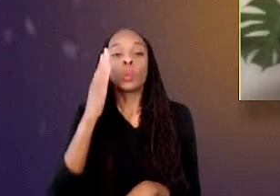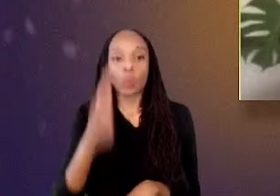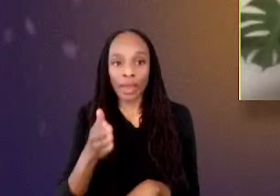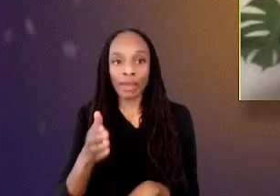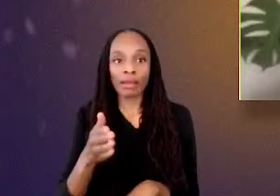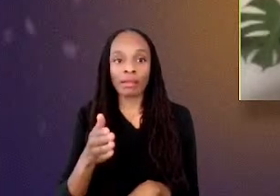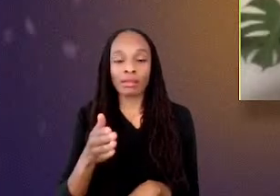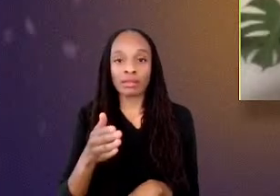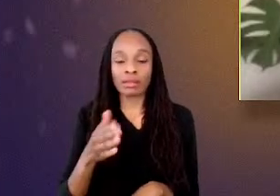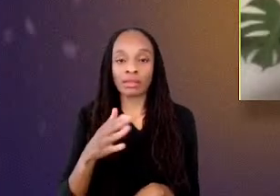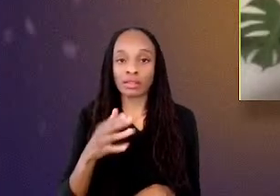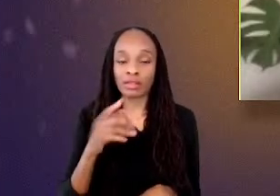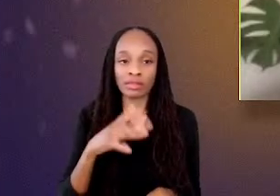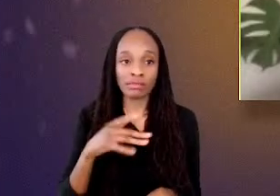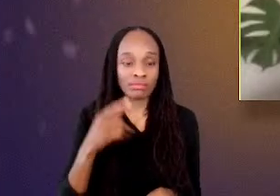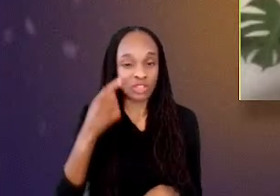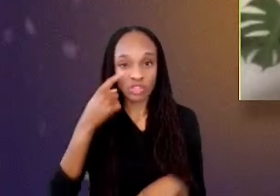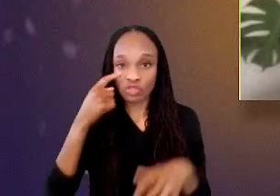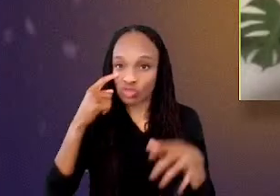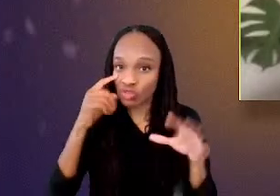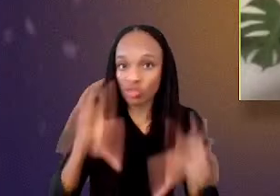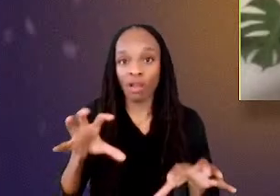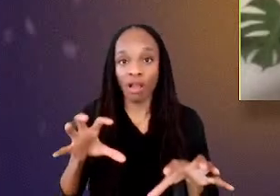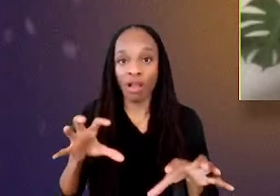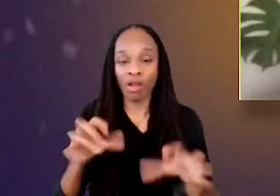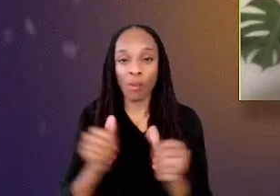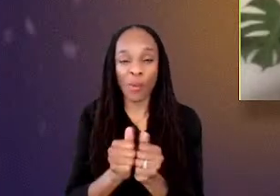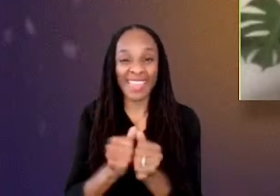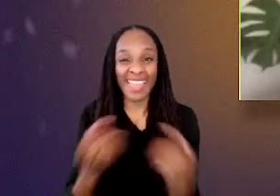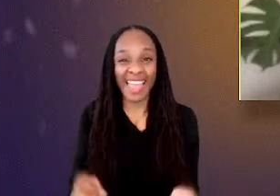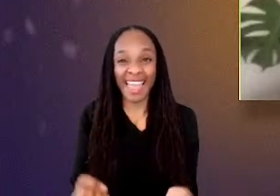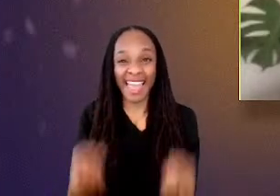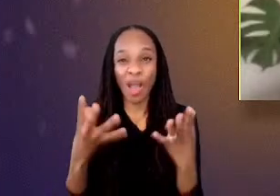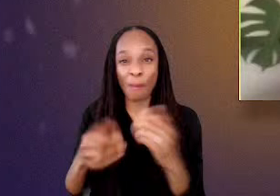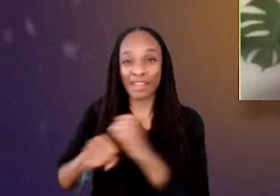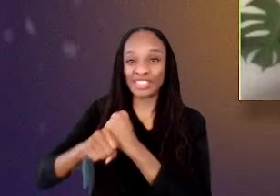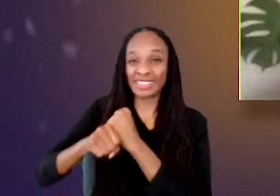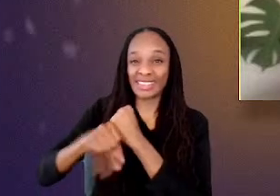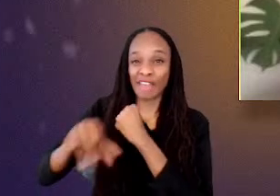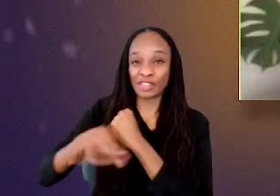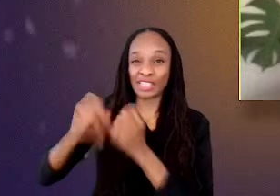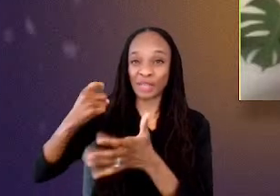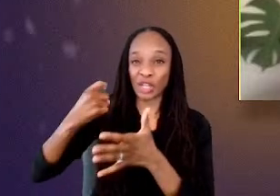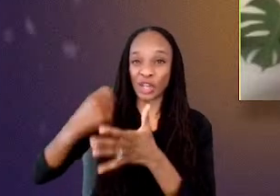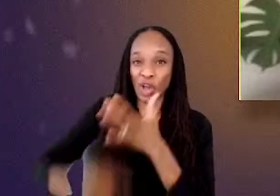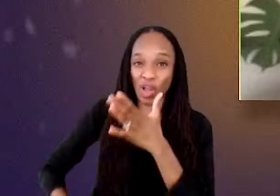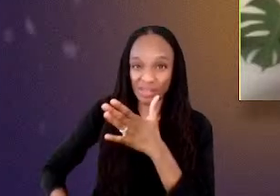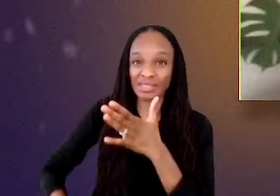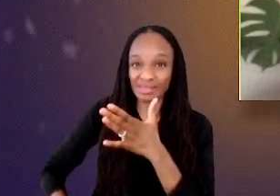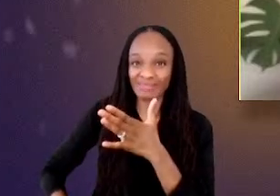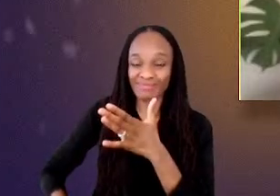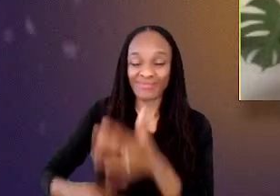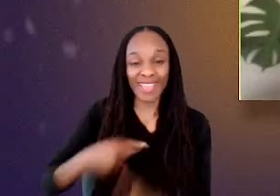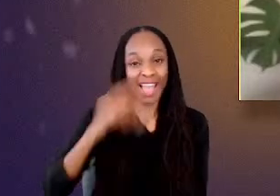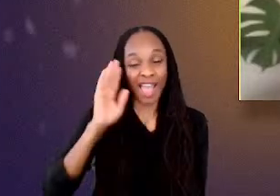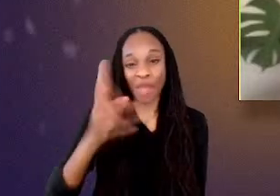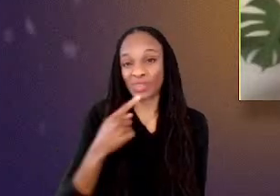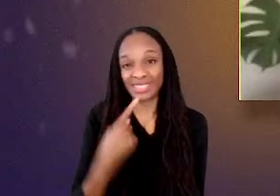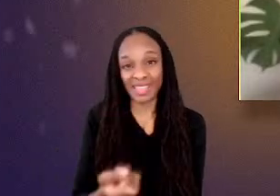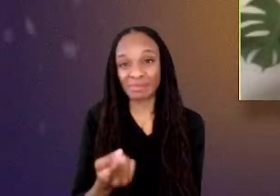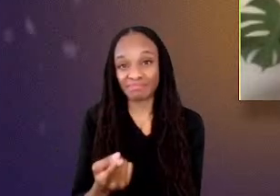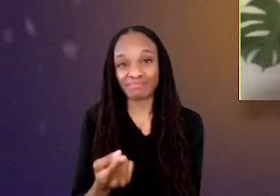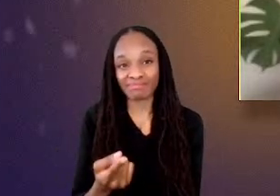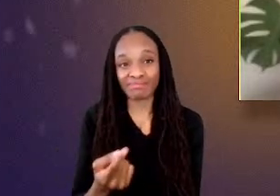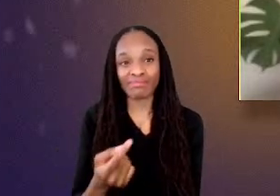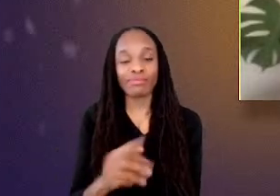agog at how much those advertisements cost. I think I'll just say a